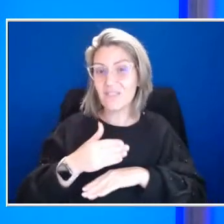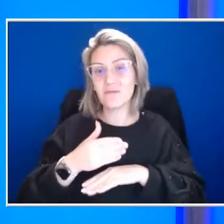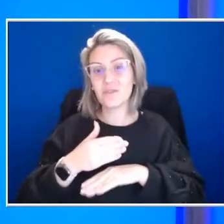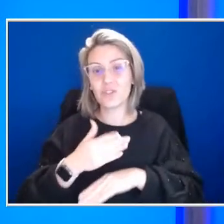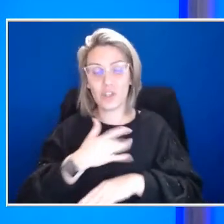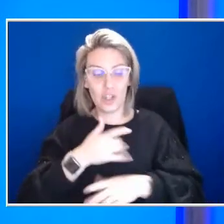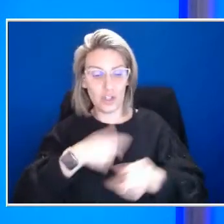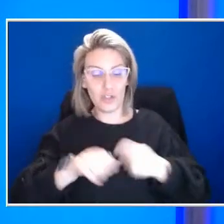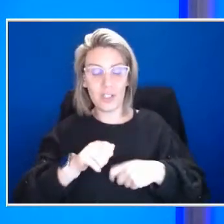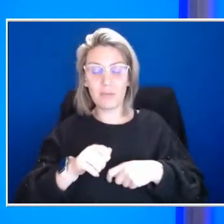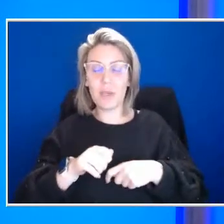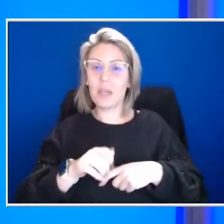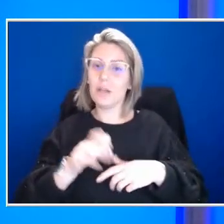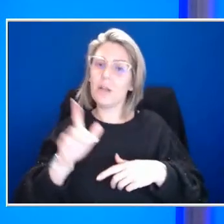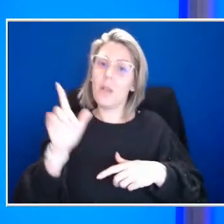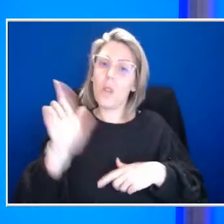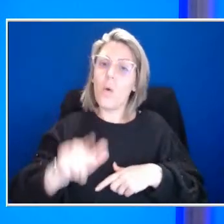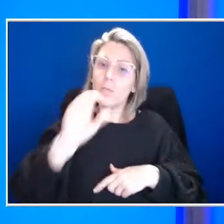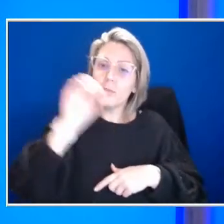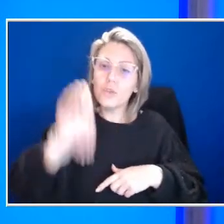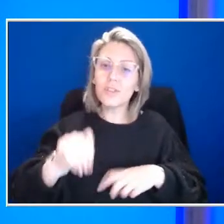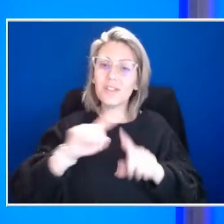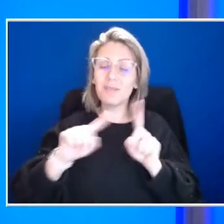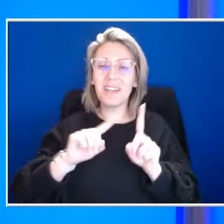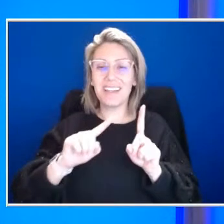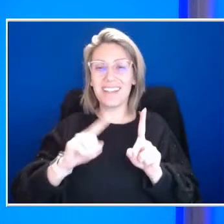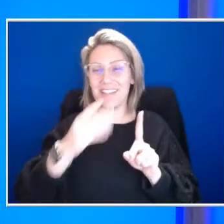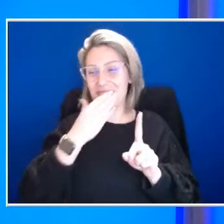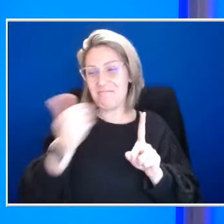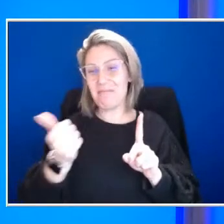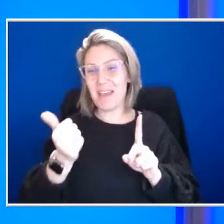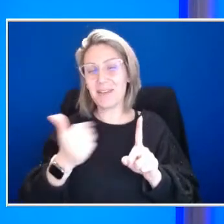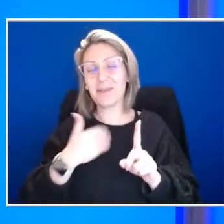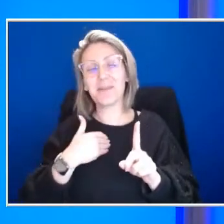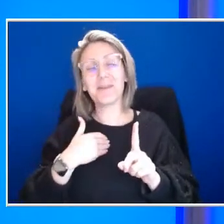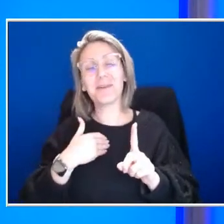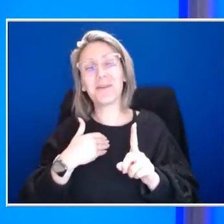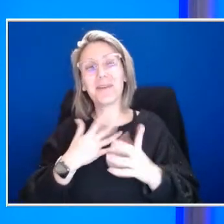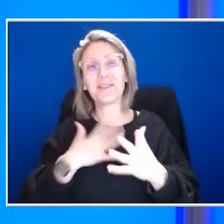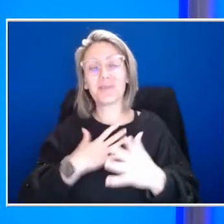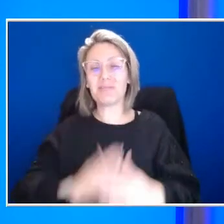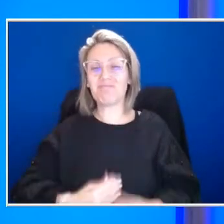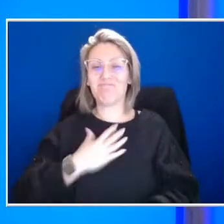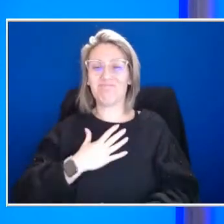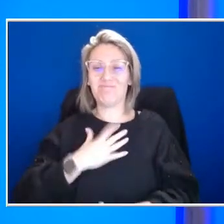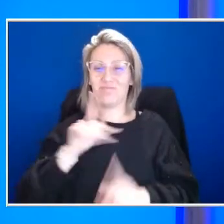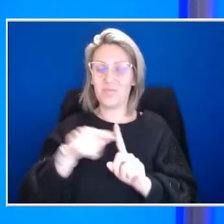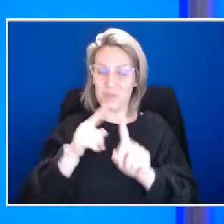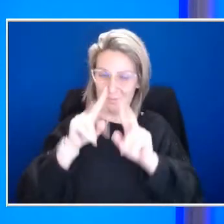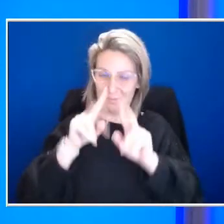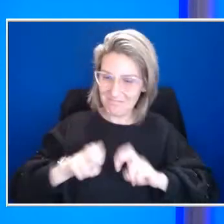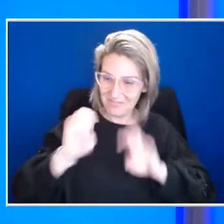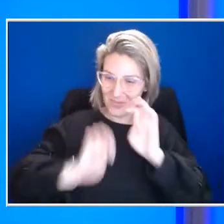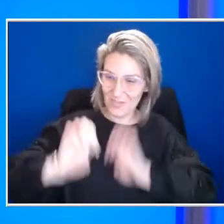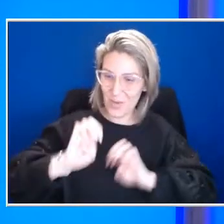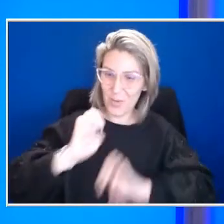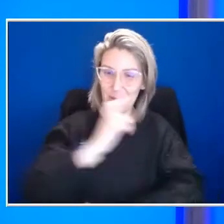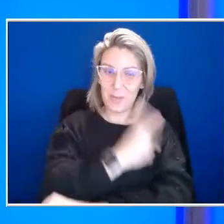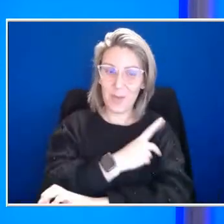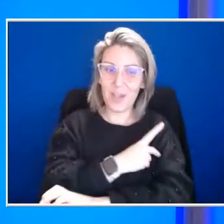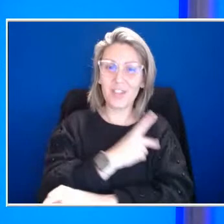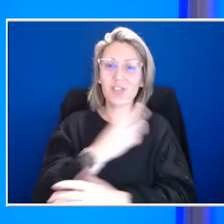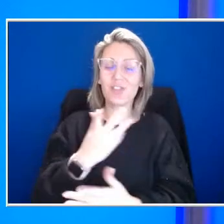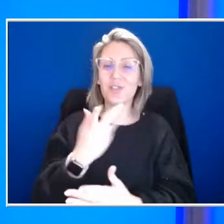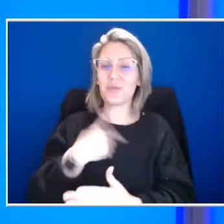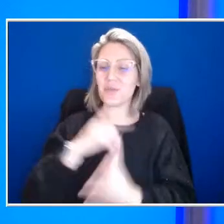do. So most rewarding is seeing that patient, and it's really when we evaluate patients, we say we are starting to date, and